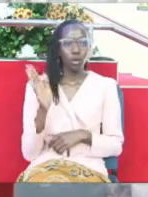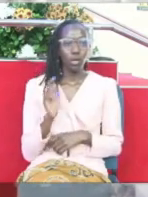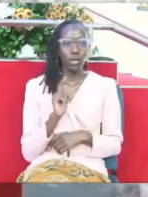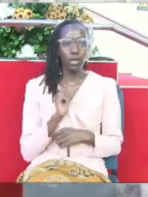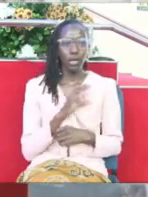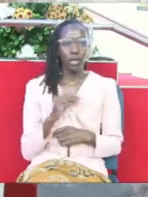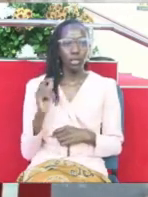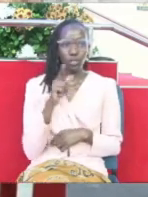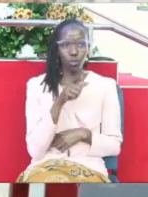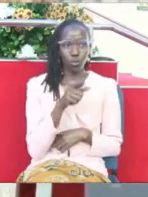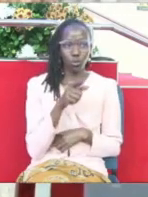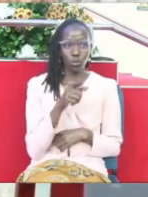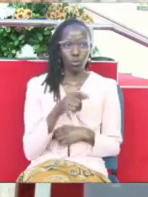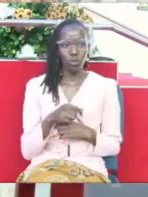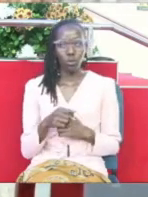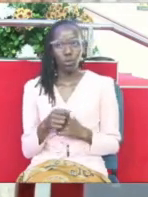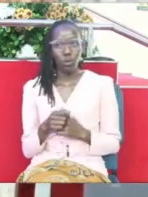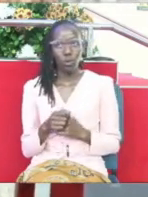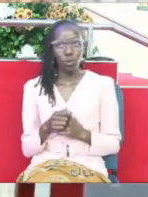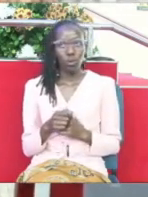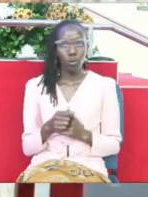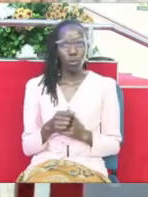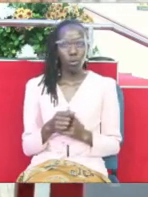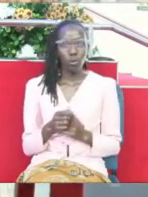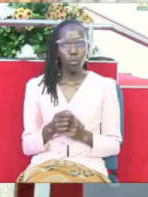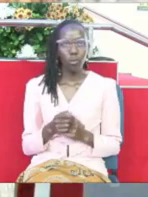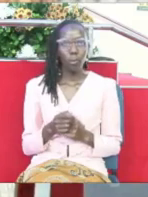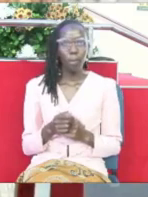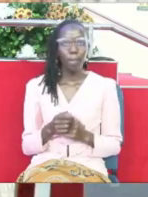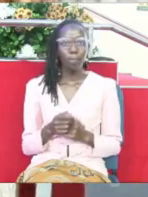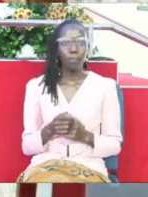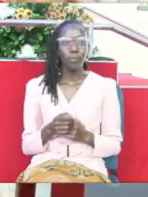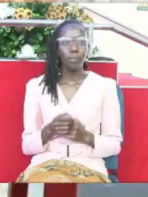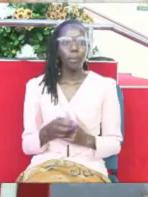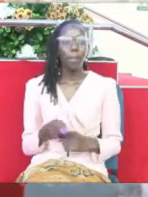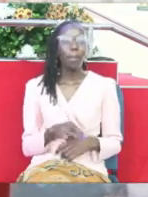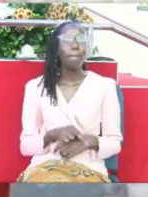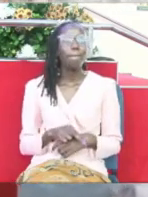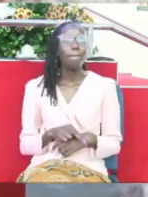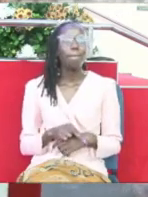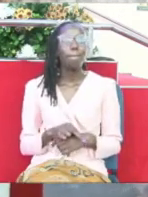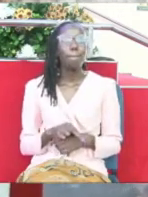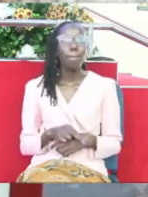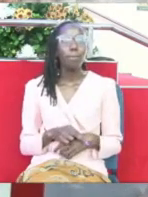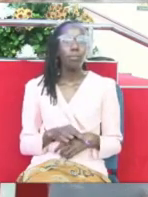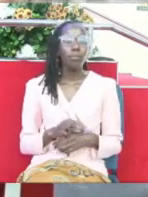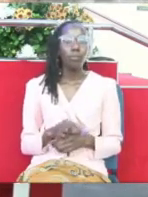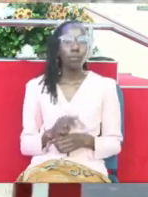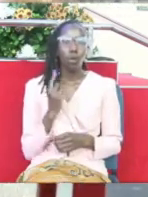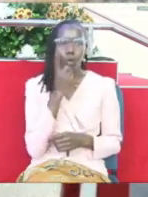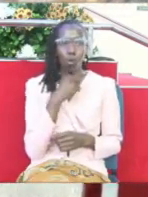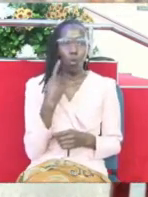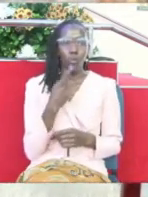of Psalms chapter 91. Ushirika ambao umeelezwa katika kitabu cha Zaburi 91. He who dwells in the secret place of the Most